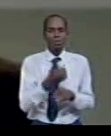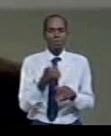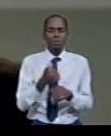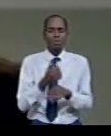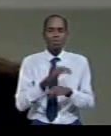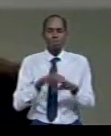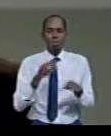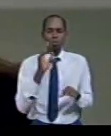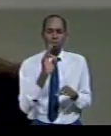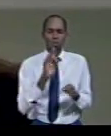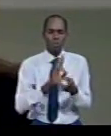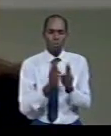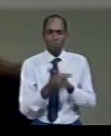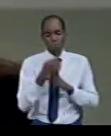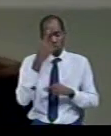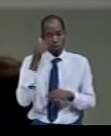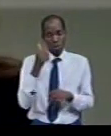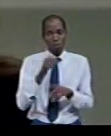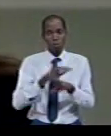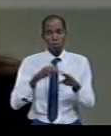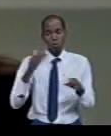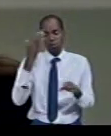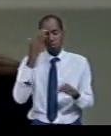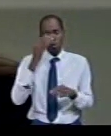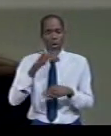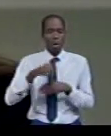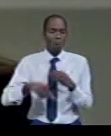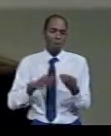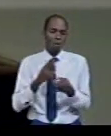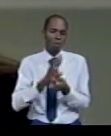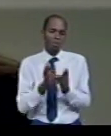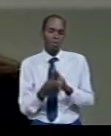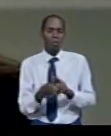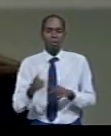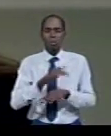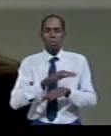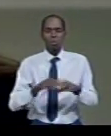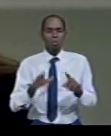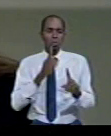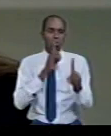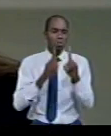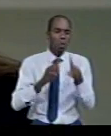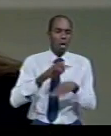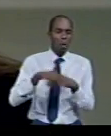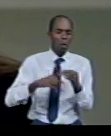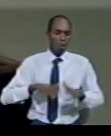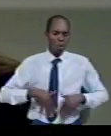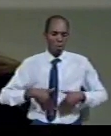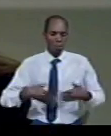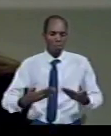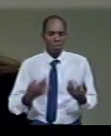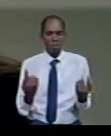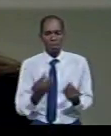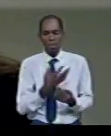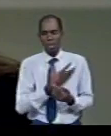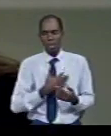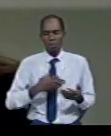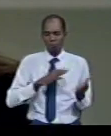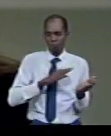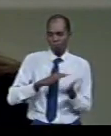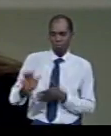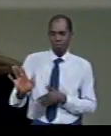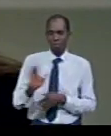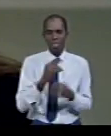don't know about repentance. They don't talk about confessing their sins and forsaking their sins